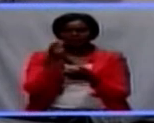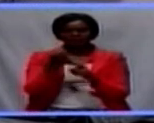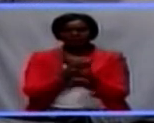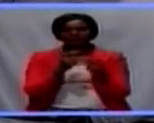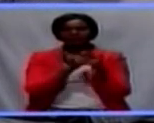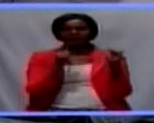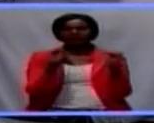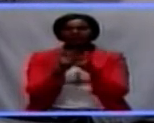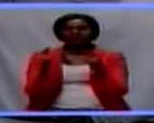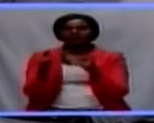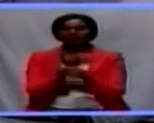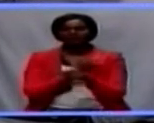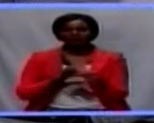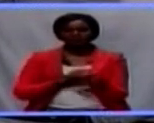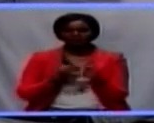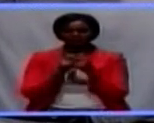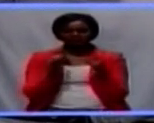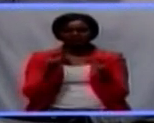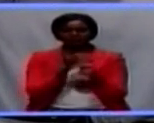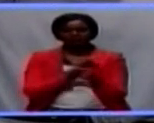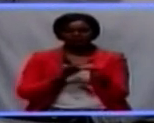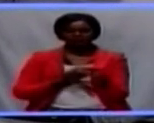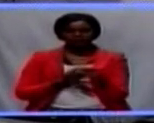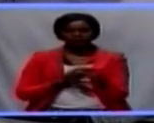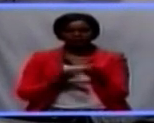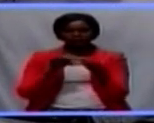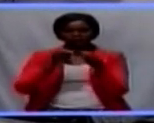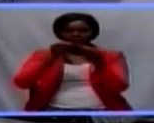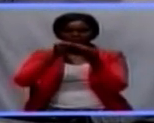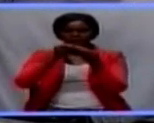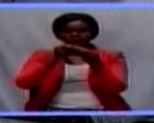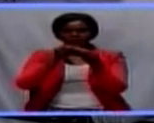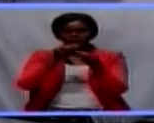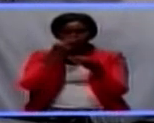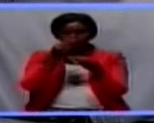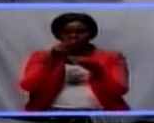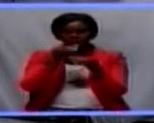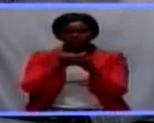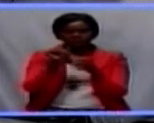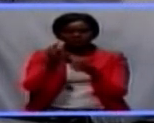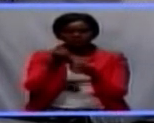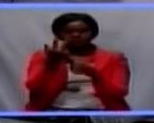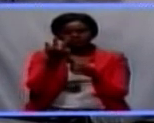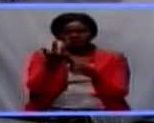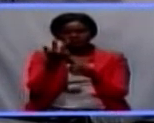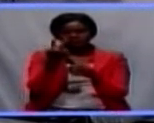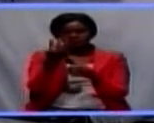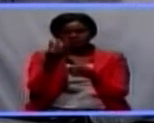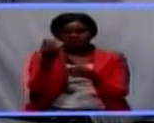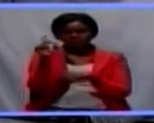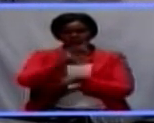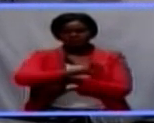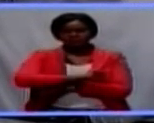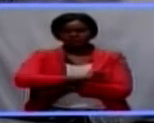taxpayers. Yeah. For the big taxpayers, our strategy has been, when we saw that in the first 3-4 days they were